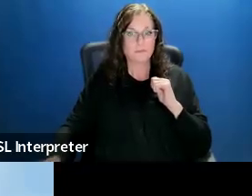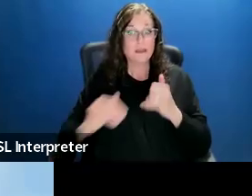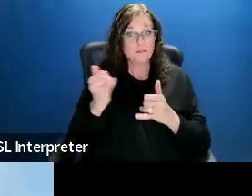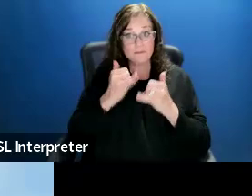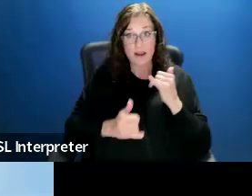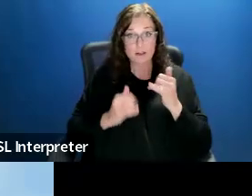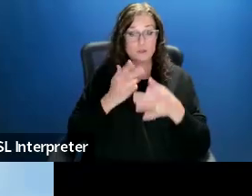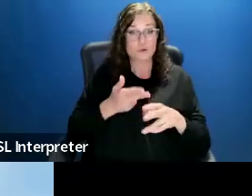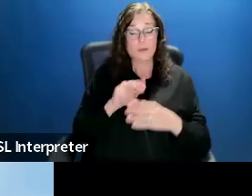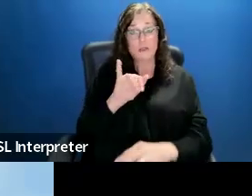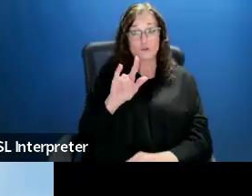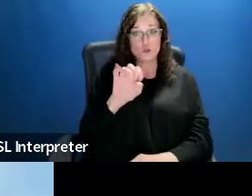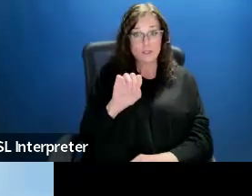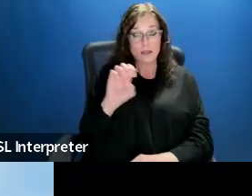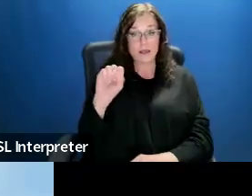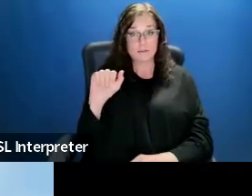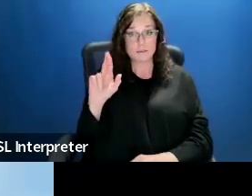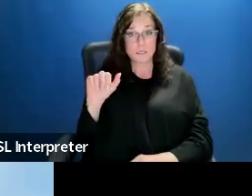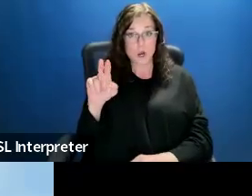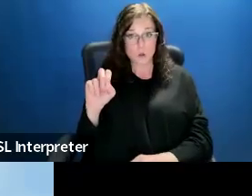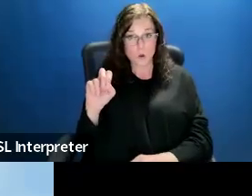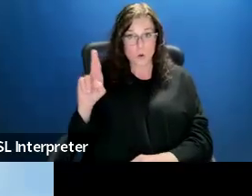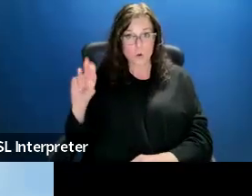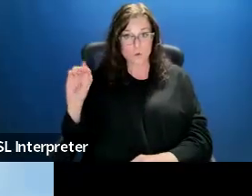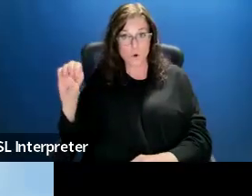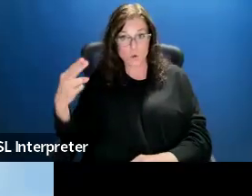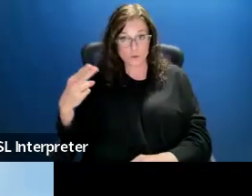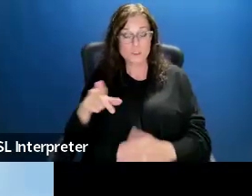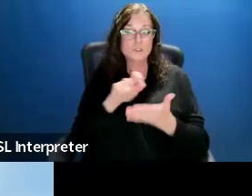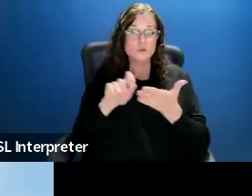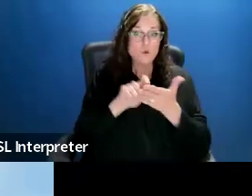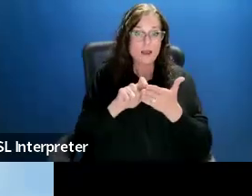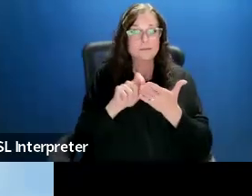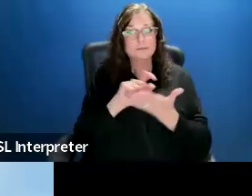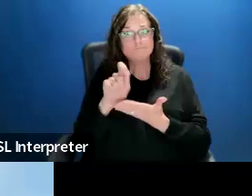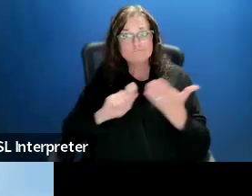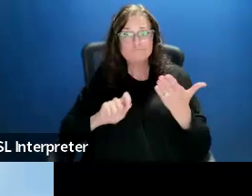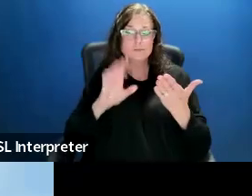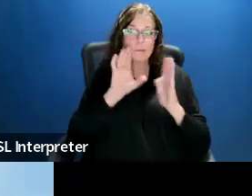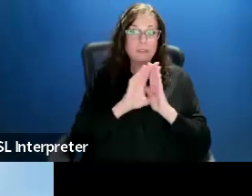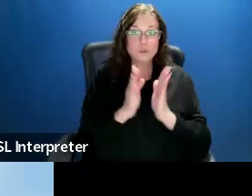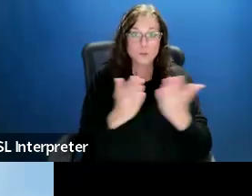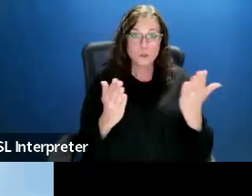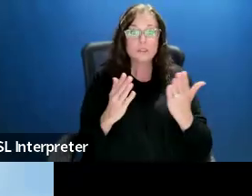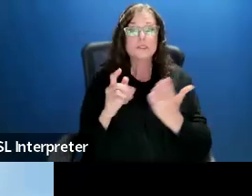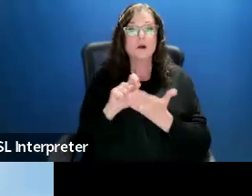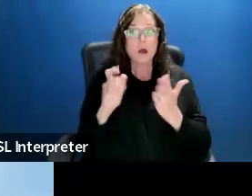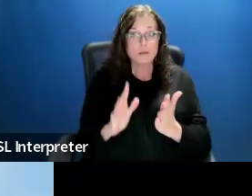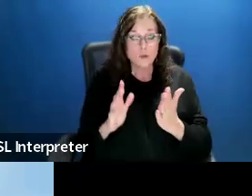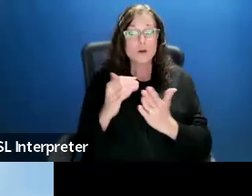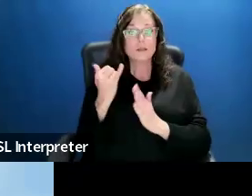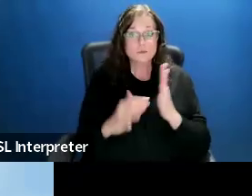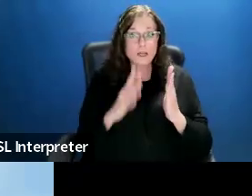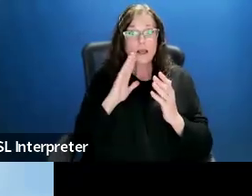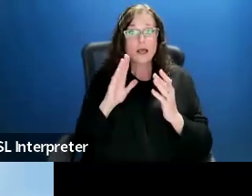Julia Sarcone-Roach. Julia writes and illustrates picture books. She is the author and illustrator of The